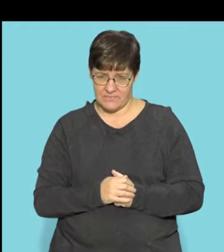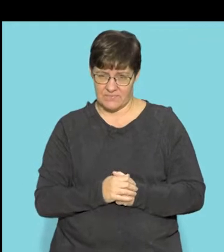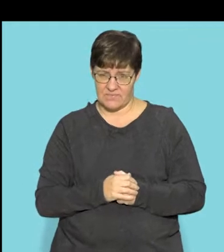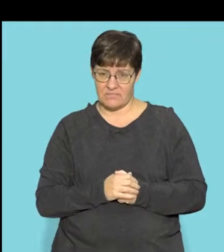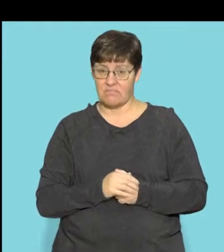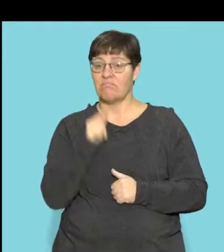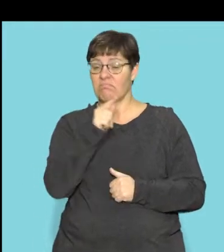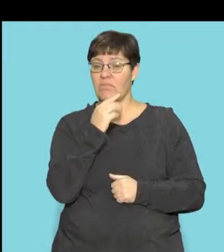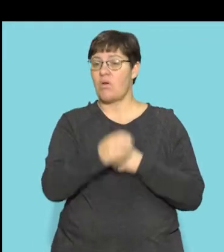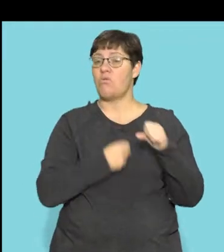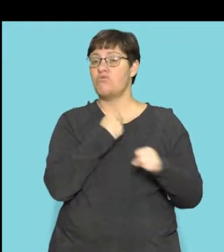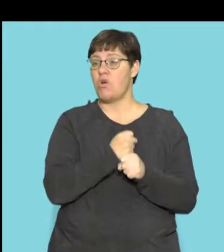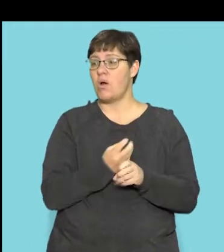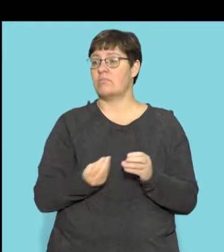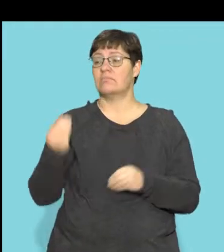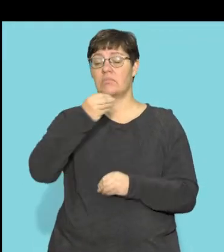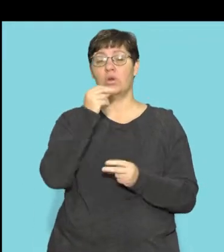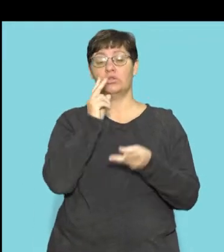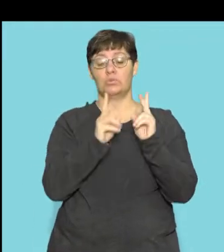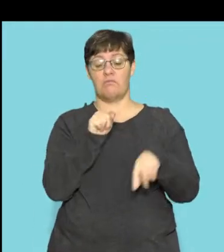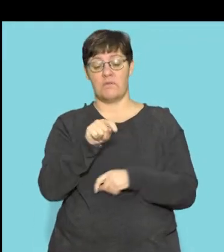is 12.5%